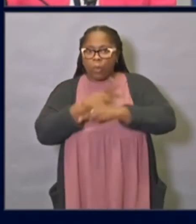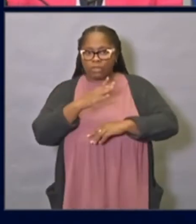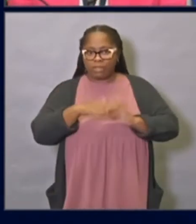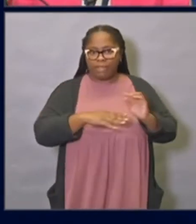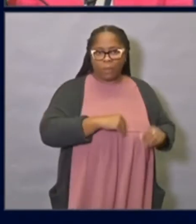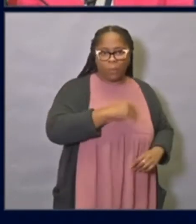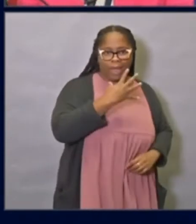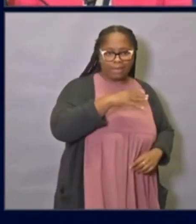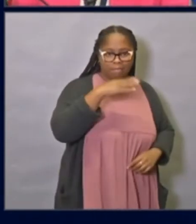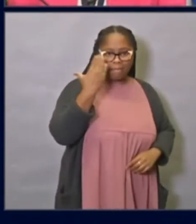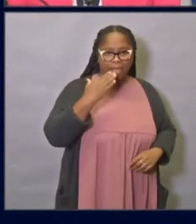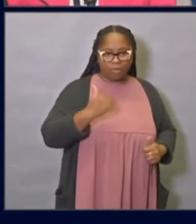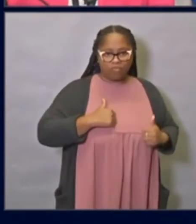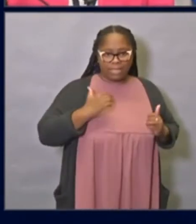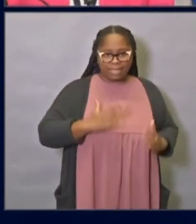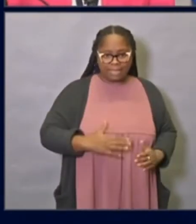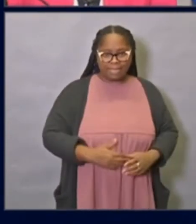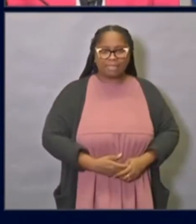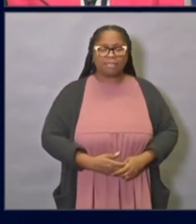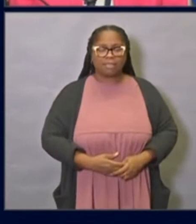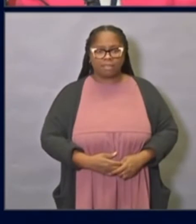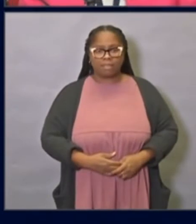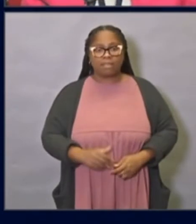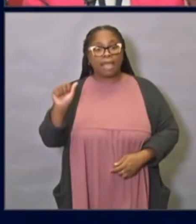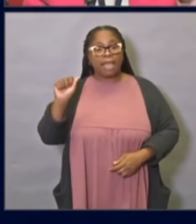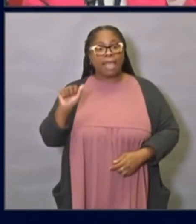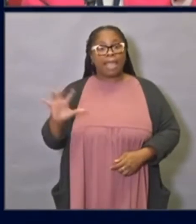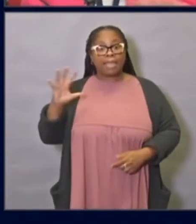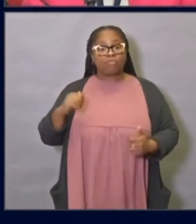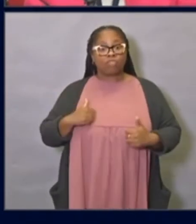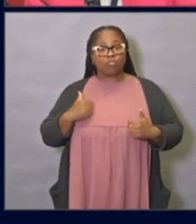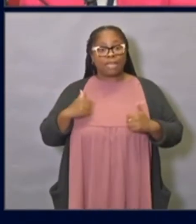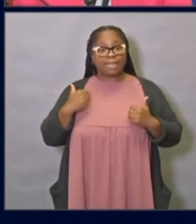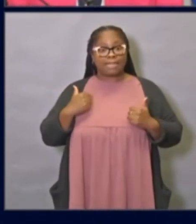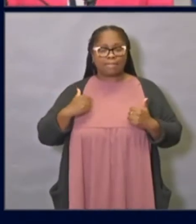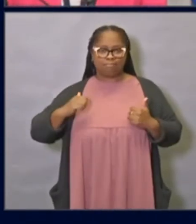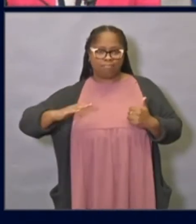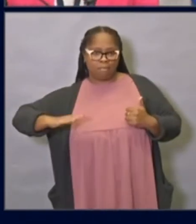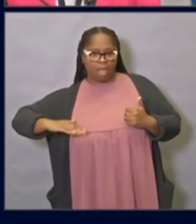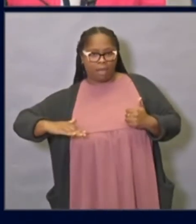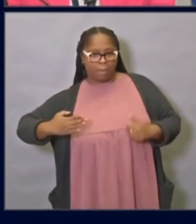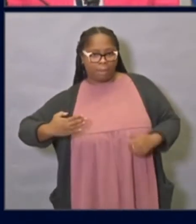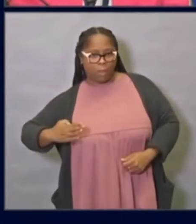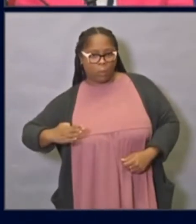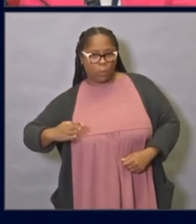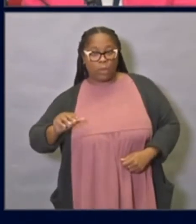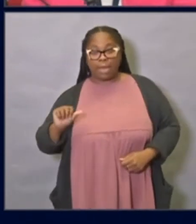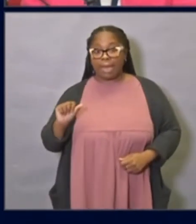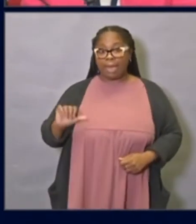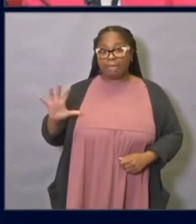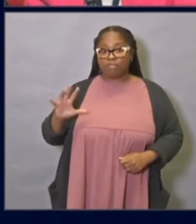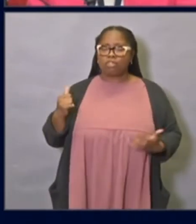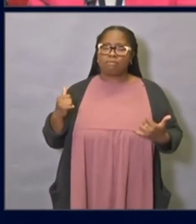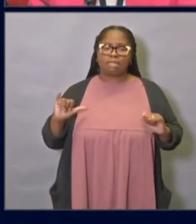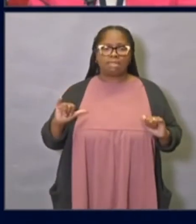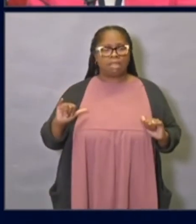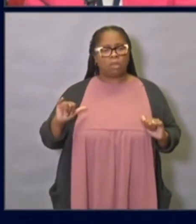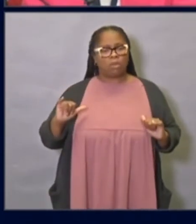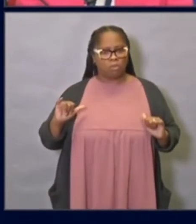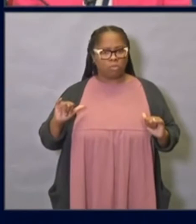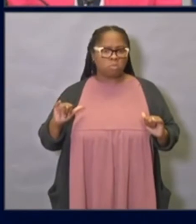white and black residents. Asian residents, and that's the blue line at the bottom, continue to have the lowest case